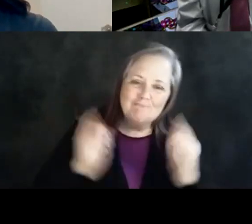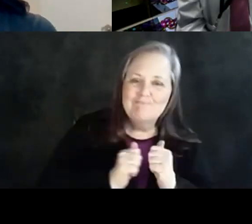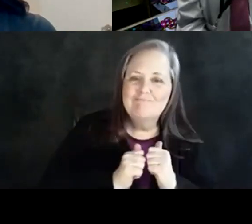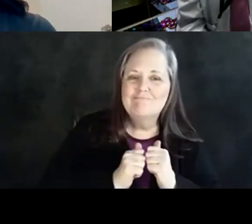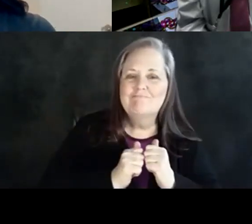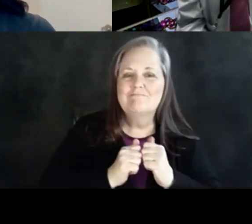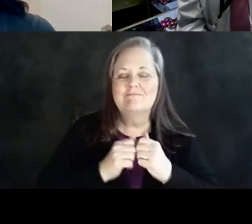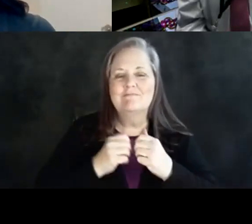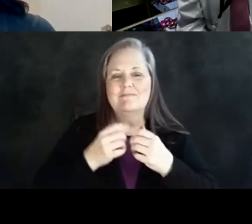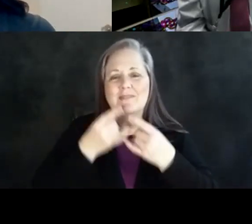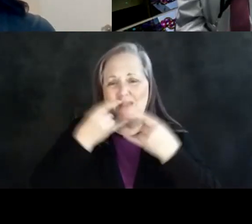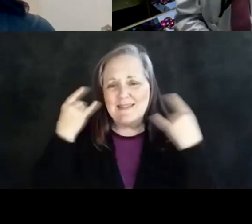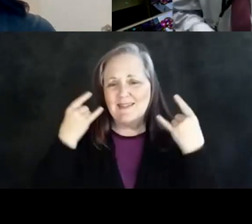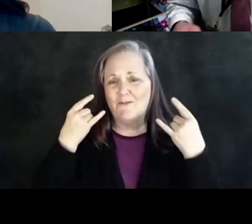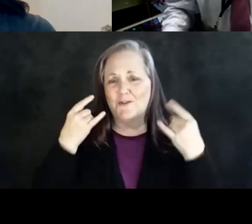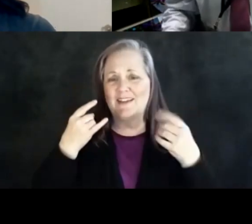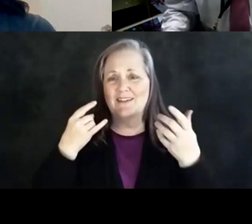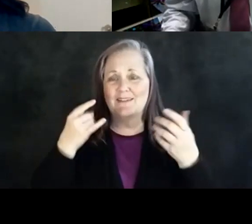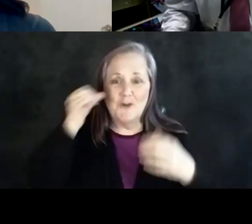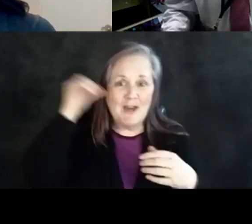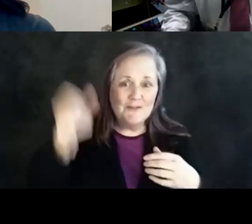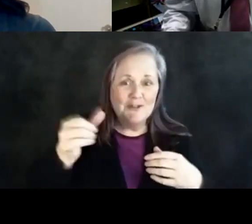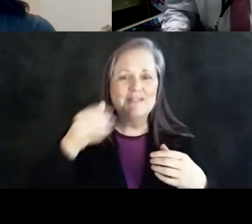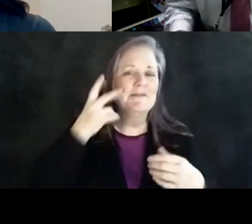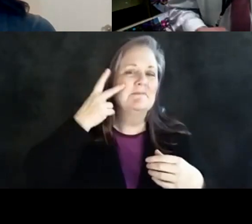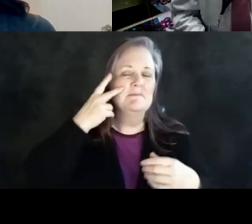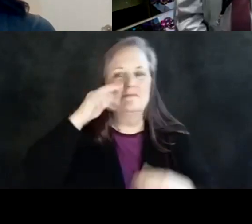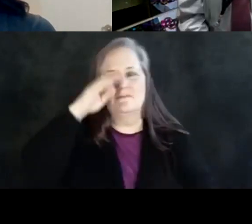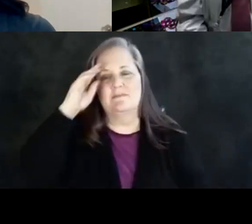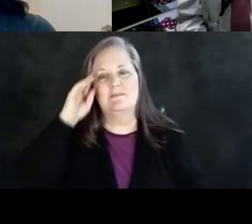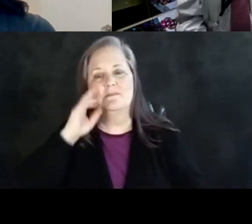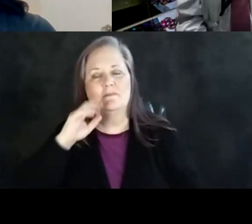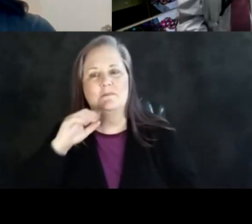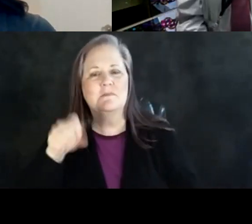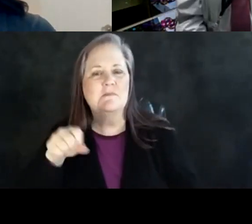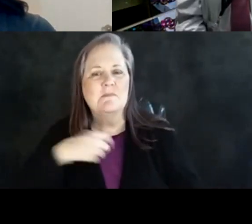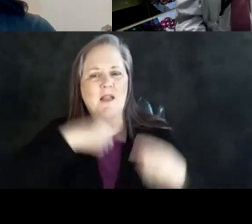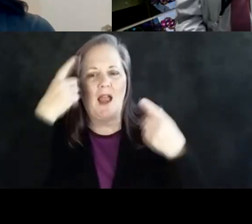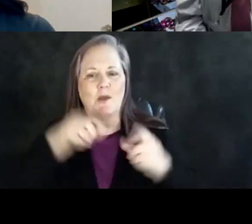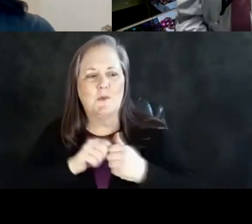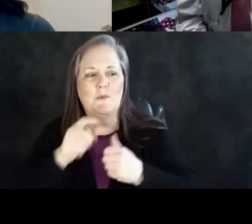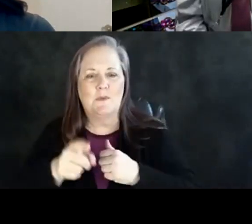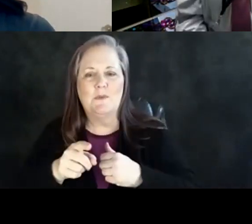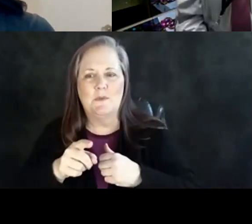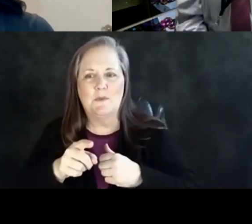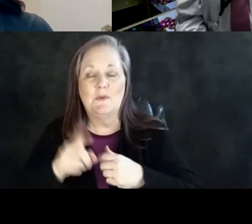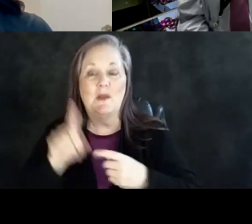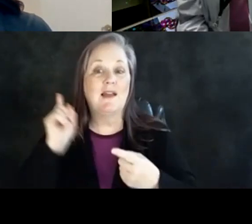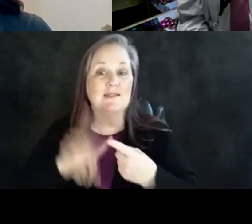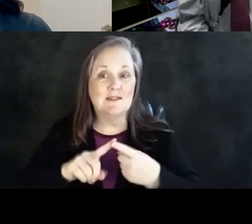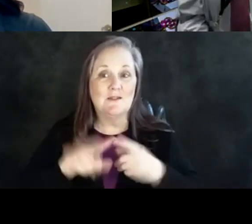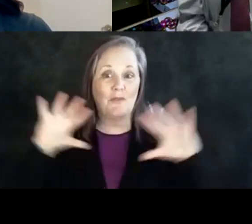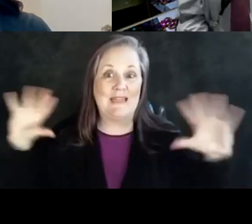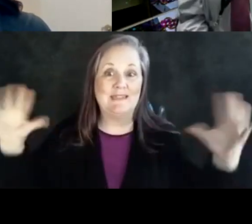face covering. I don't know if Dr. Cohen has anything more to add to that. No, I agree. I totally agree with that. But until the